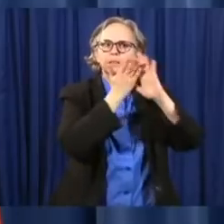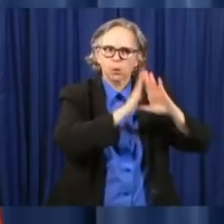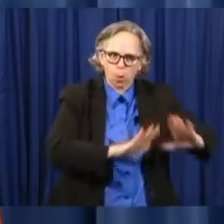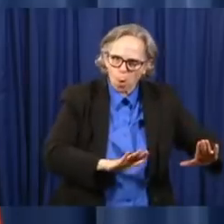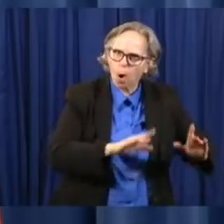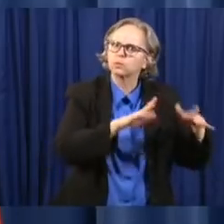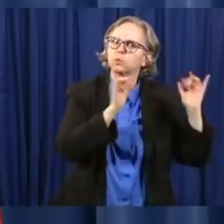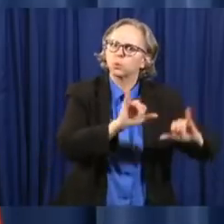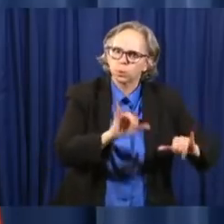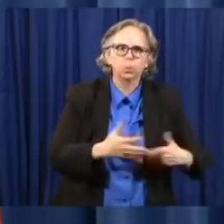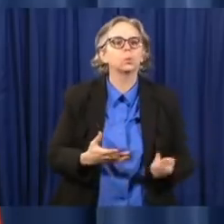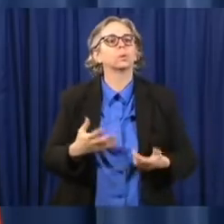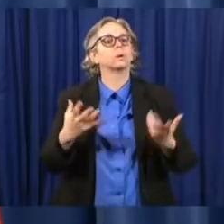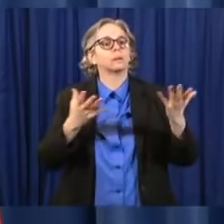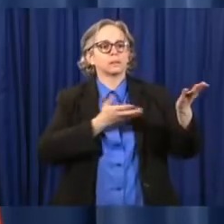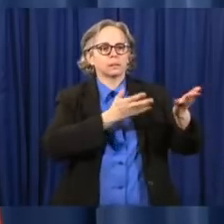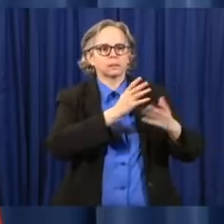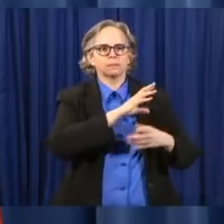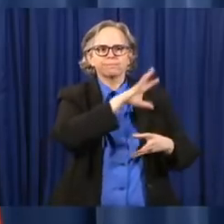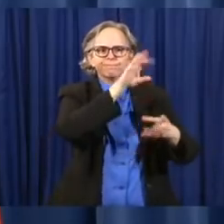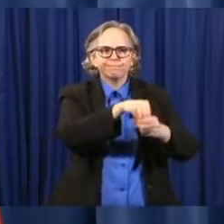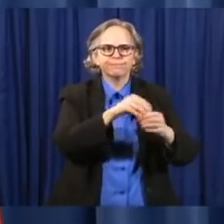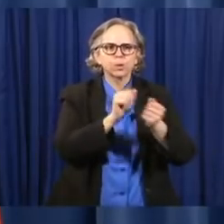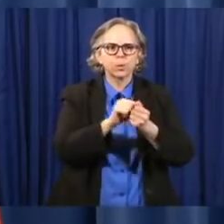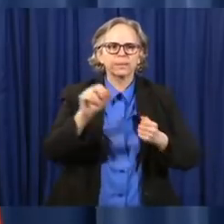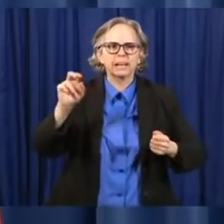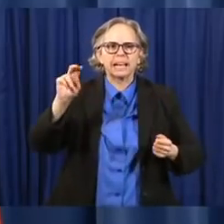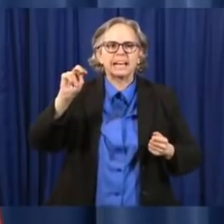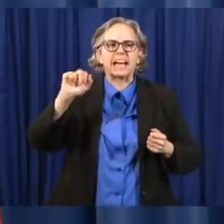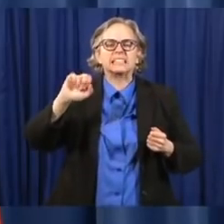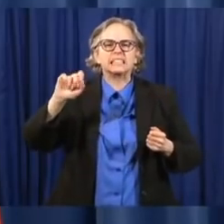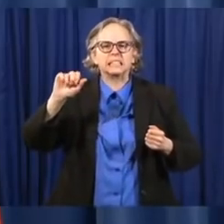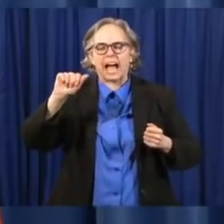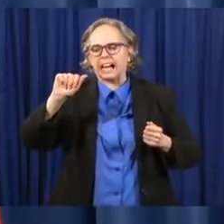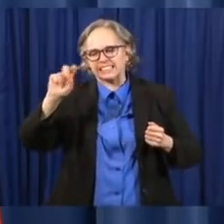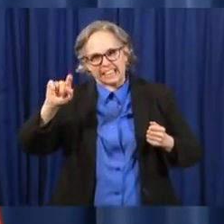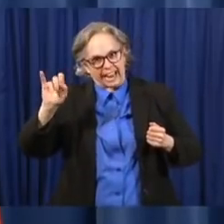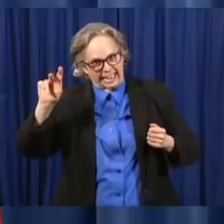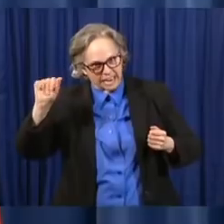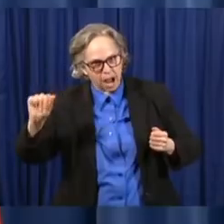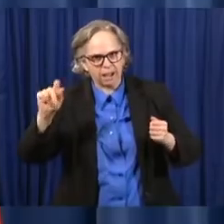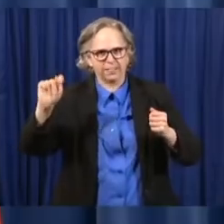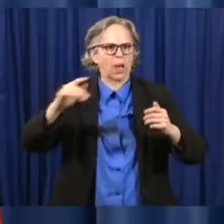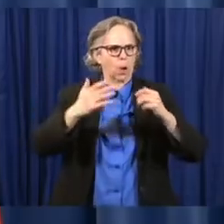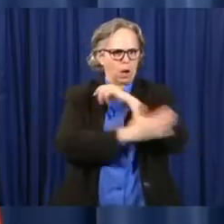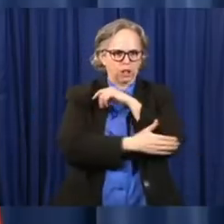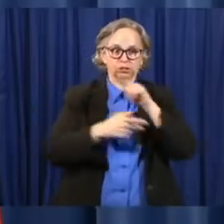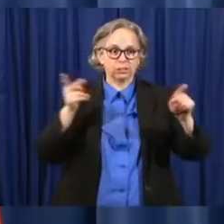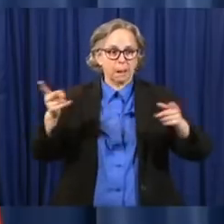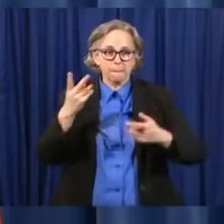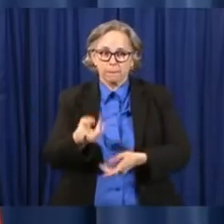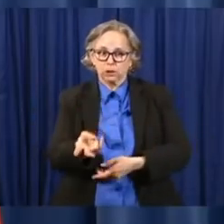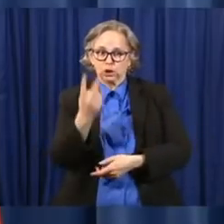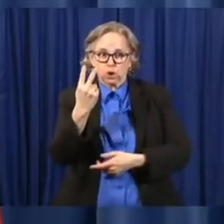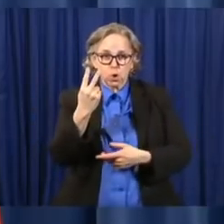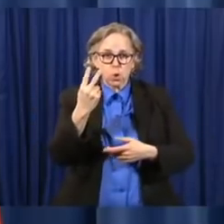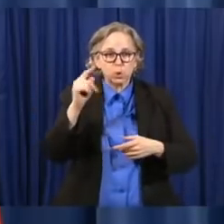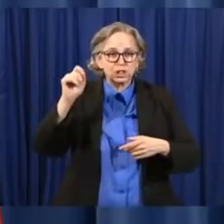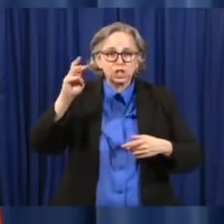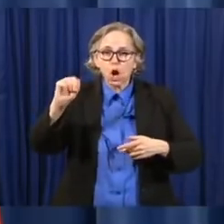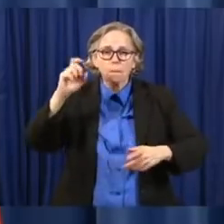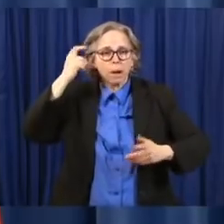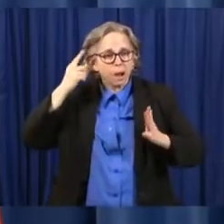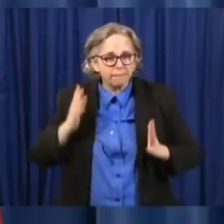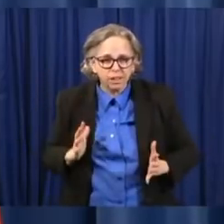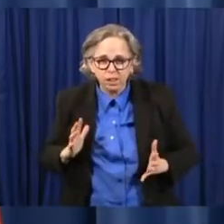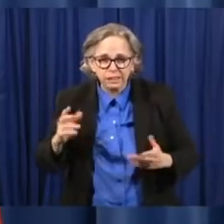Sorry about that, Bob. They both served 2 terms as governor of Ohio, and after their terms, they continued their